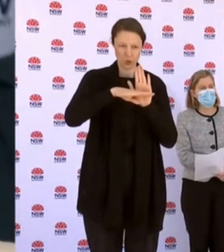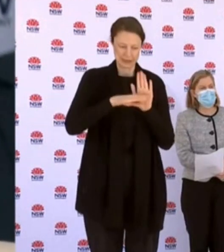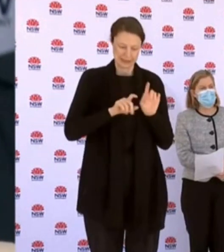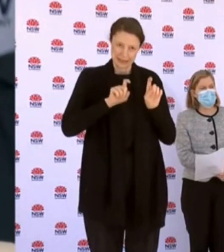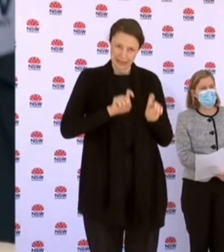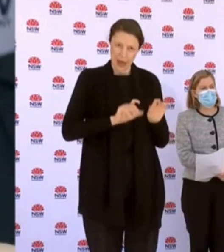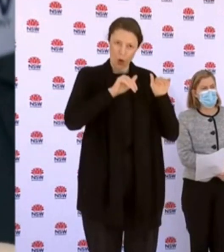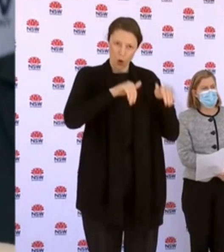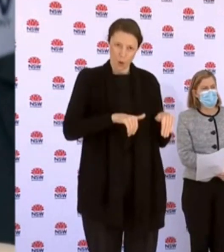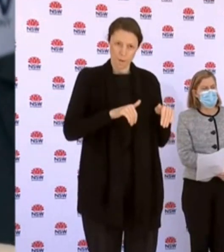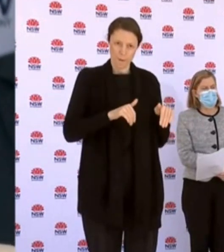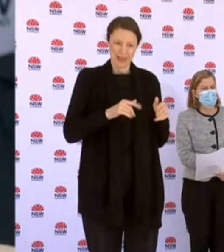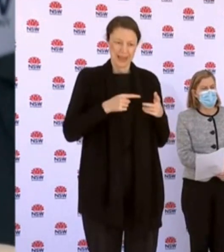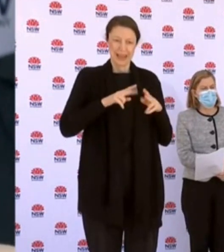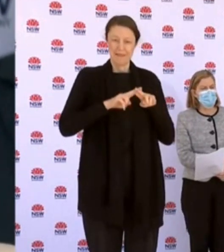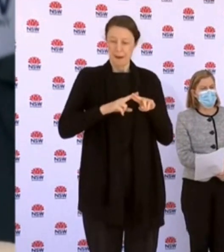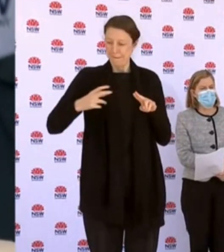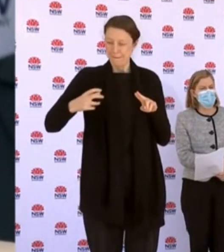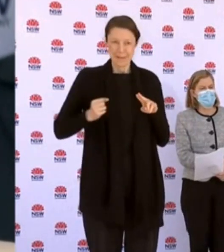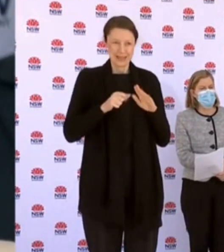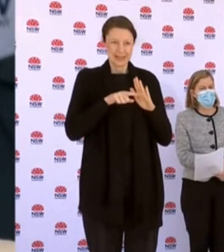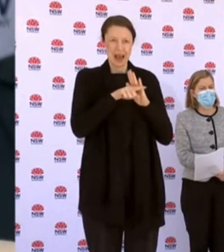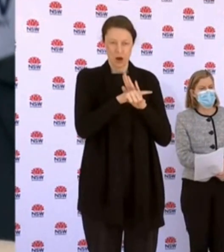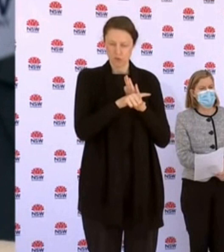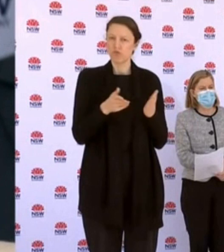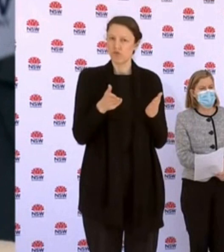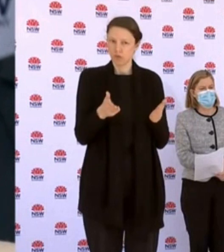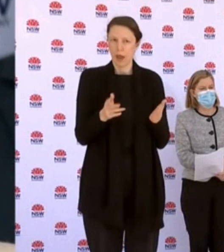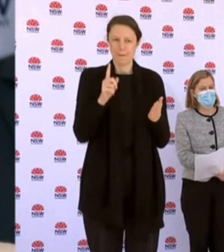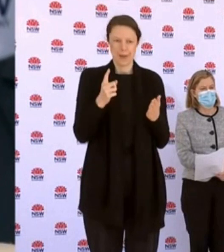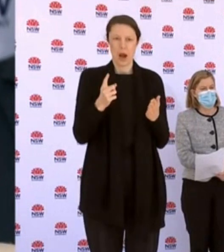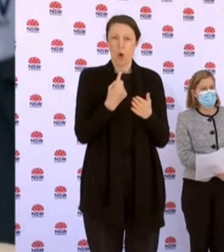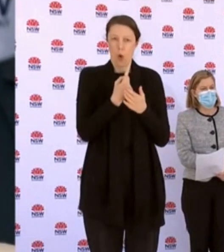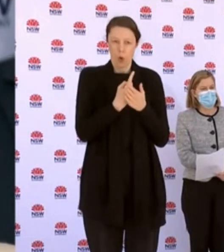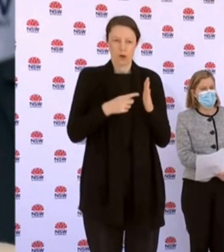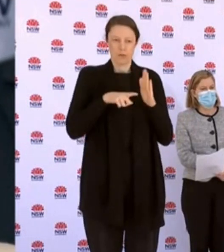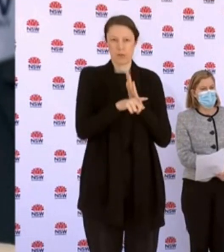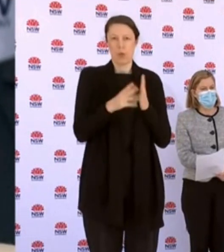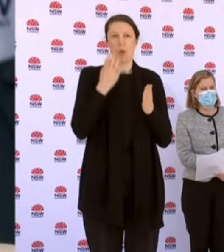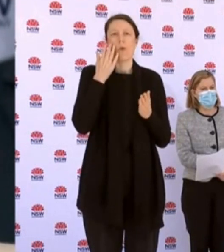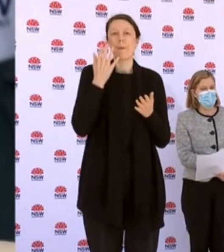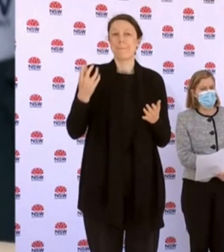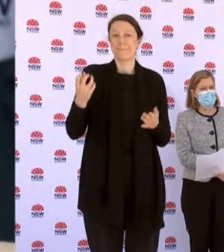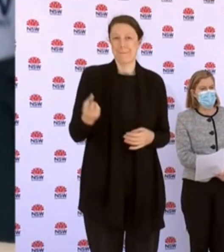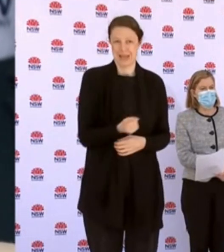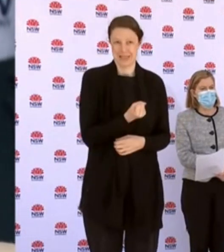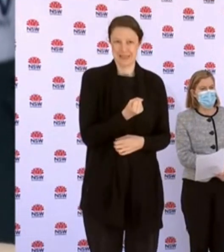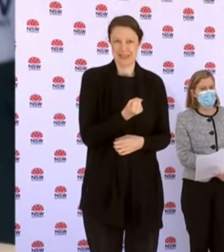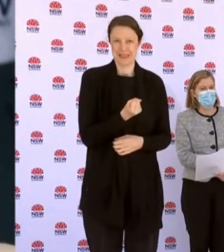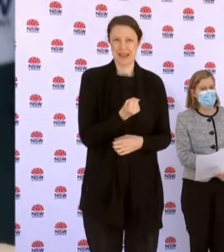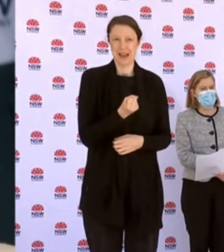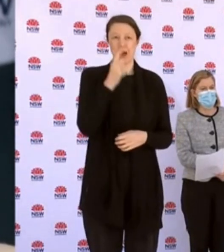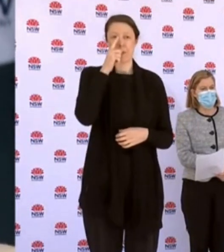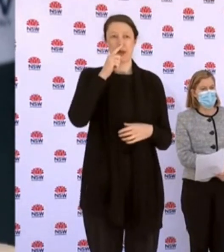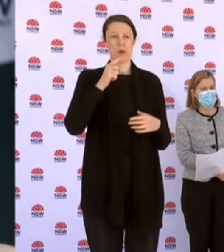leave the house if you absolutely have to. Regrettably, a number of people who were infectious in the community were because they went